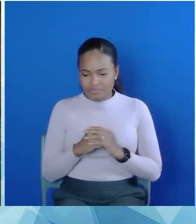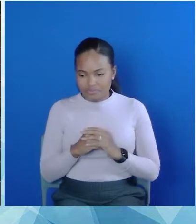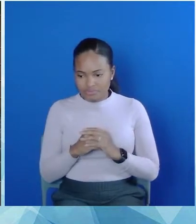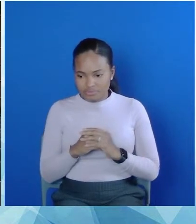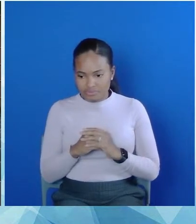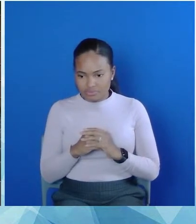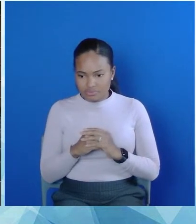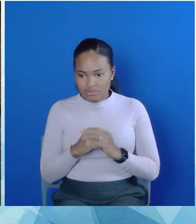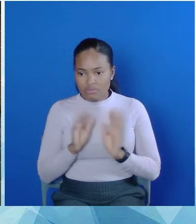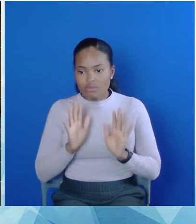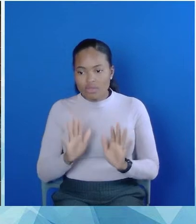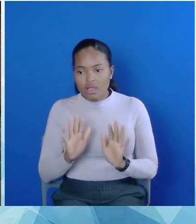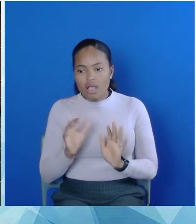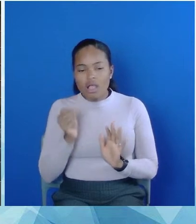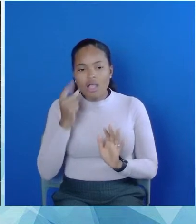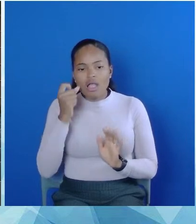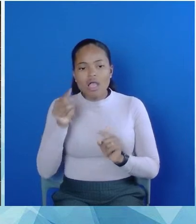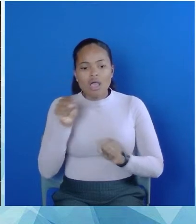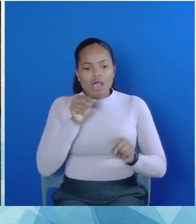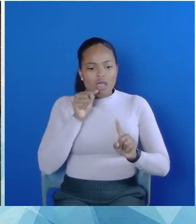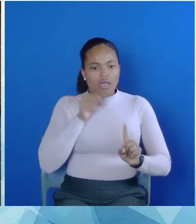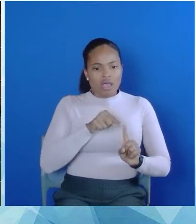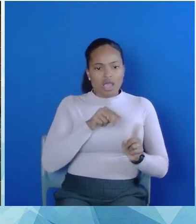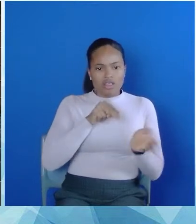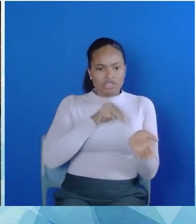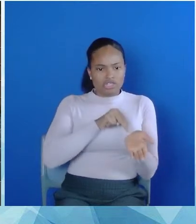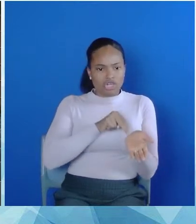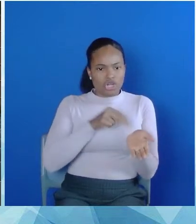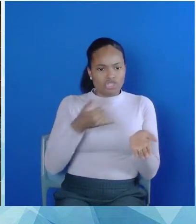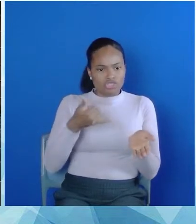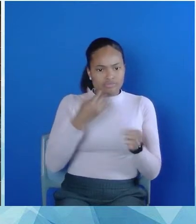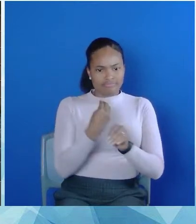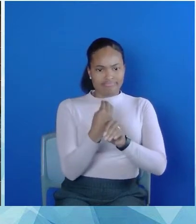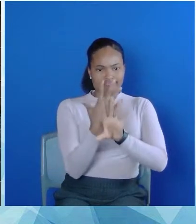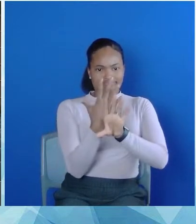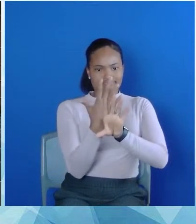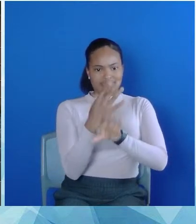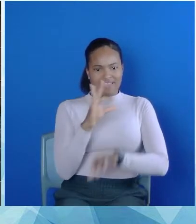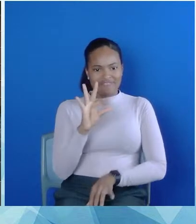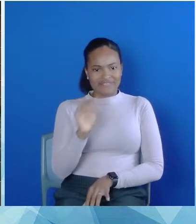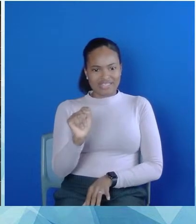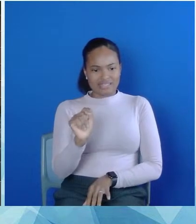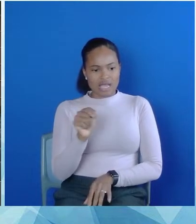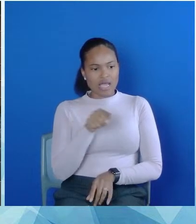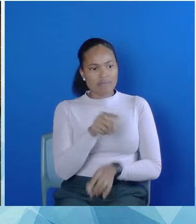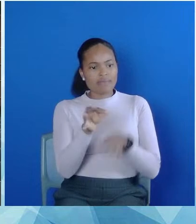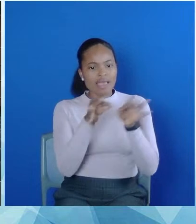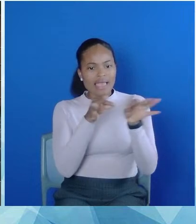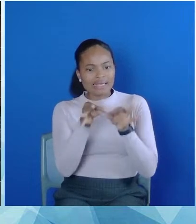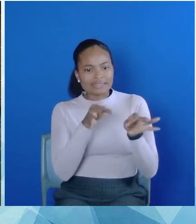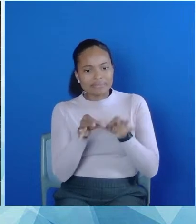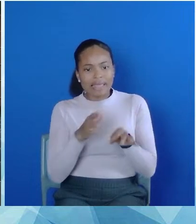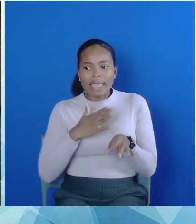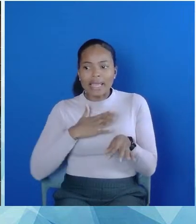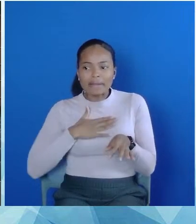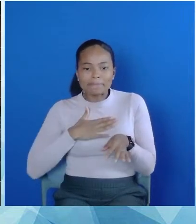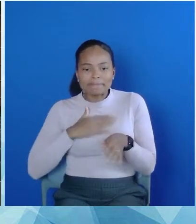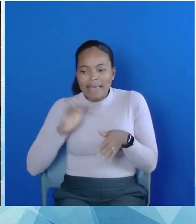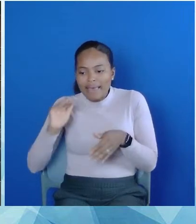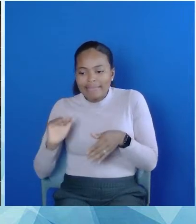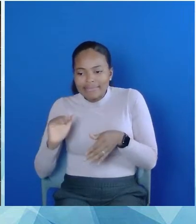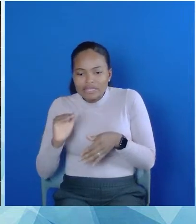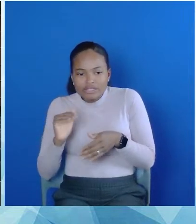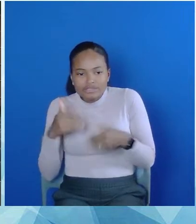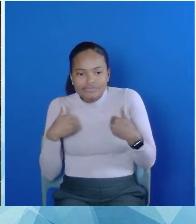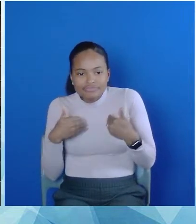With the nurse calling me on FaceTime, she explained that my little one had hurt his head and was bleeding,